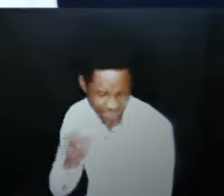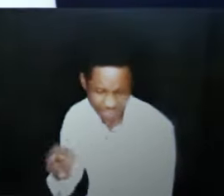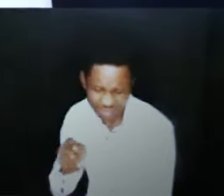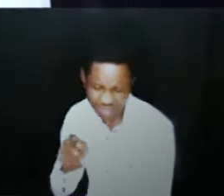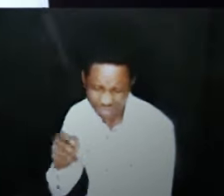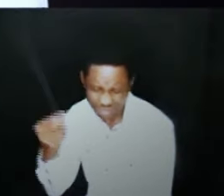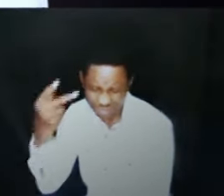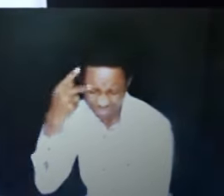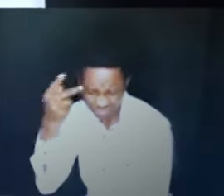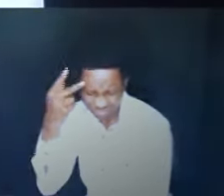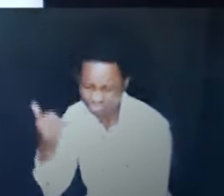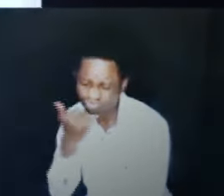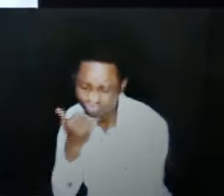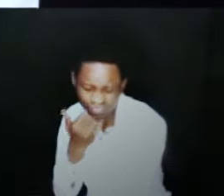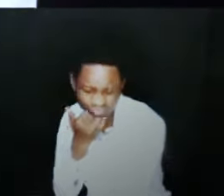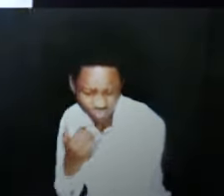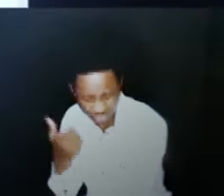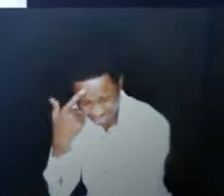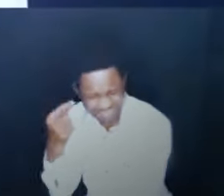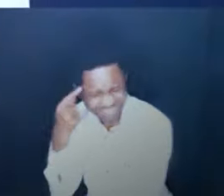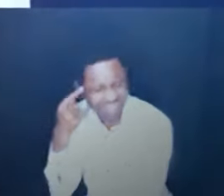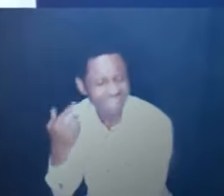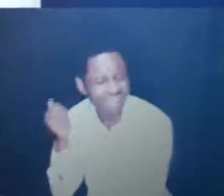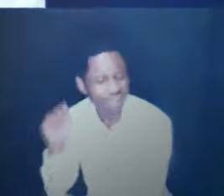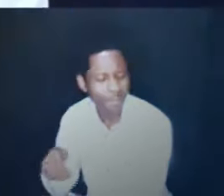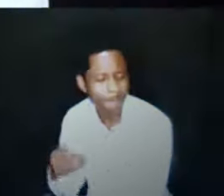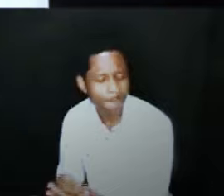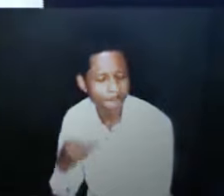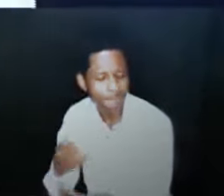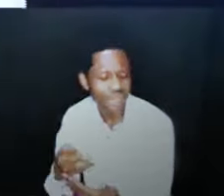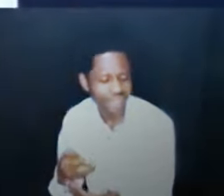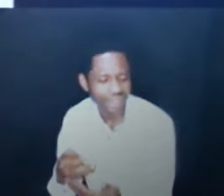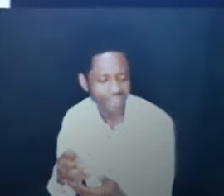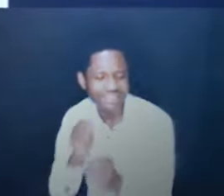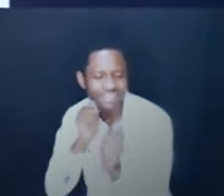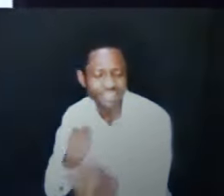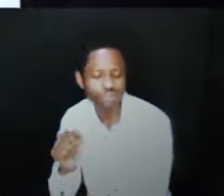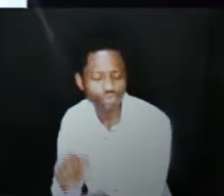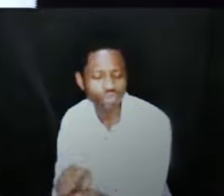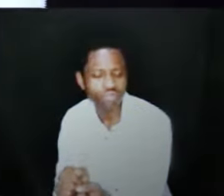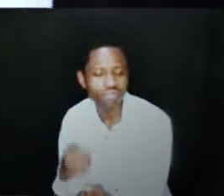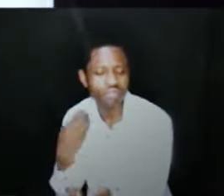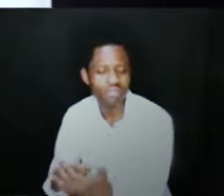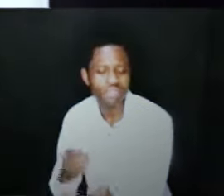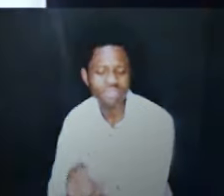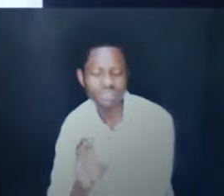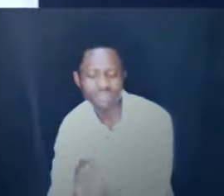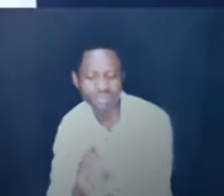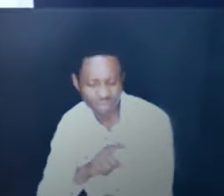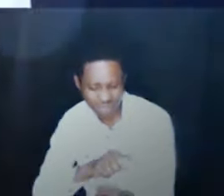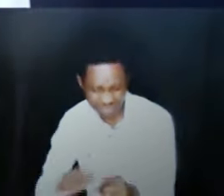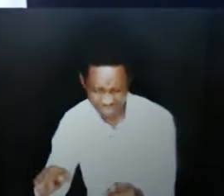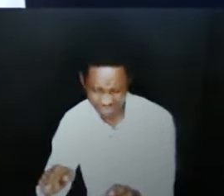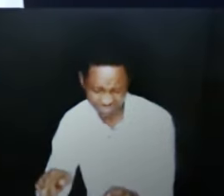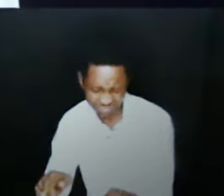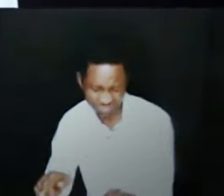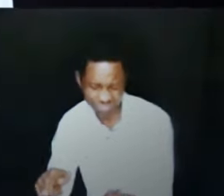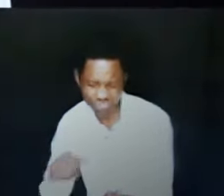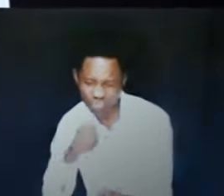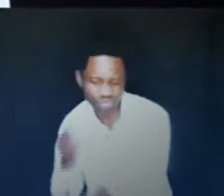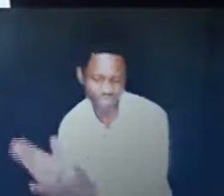on such an agony, a son say, "Nay, one a tico, and baby and a boat I want, and your papa." Now, repentance